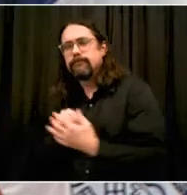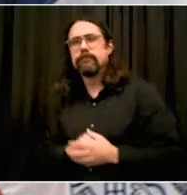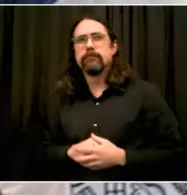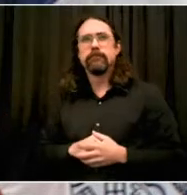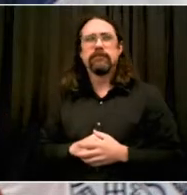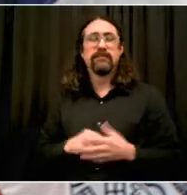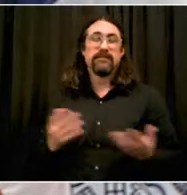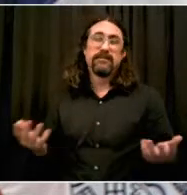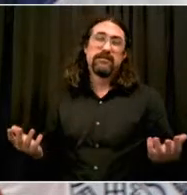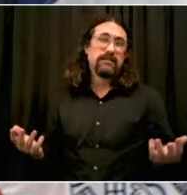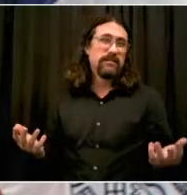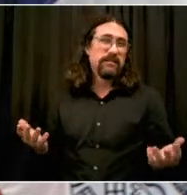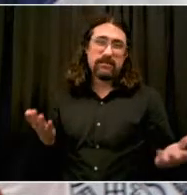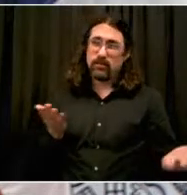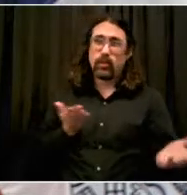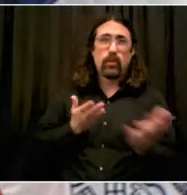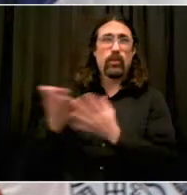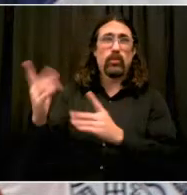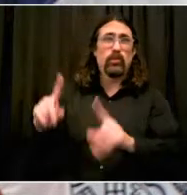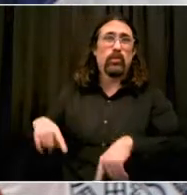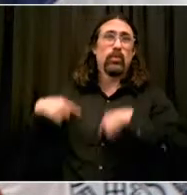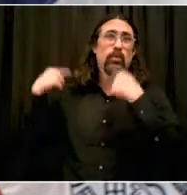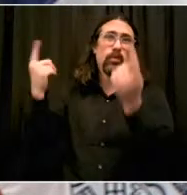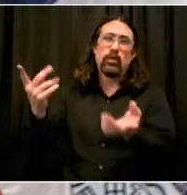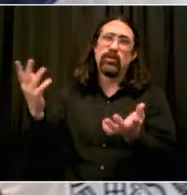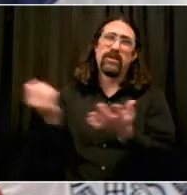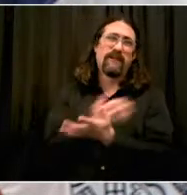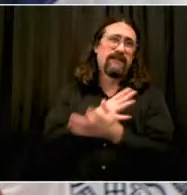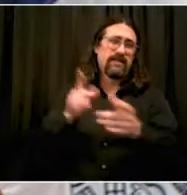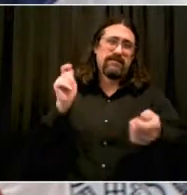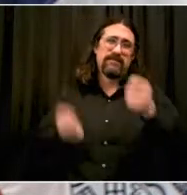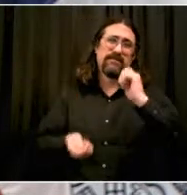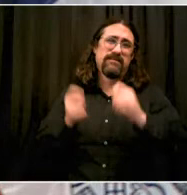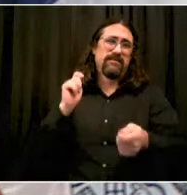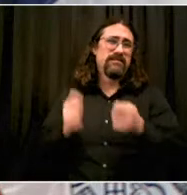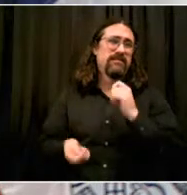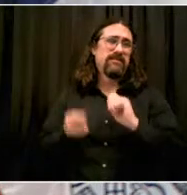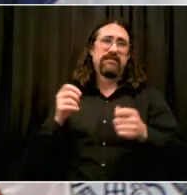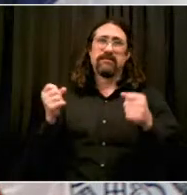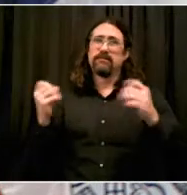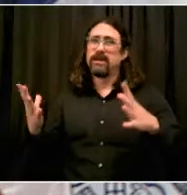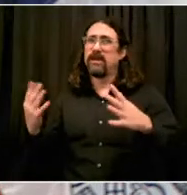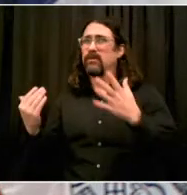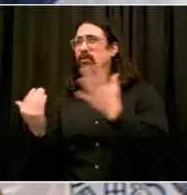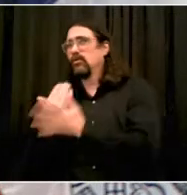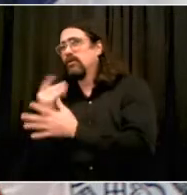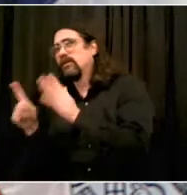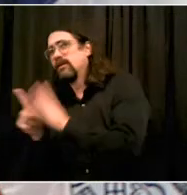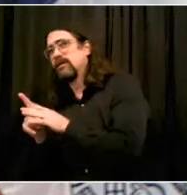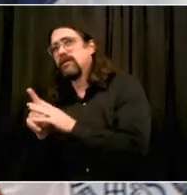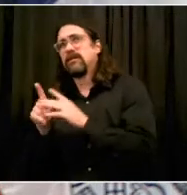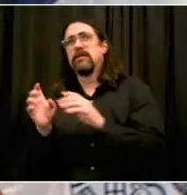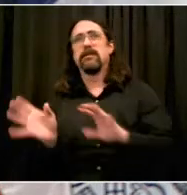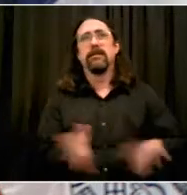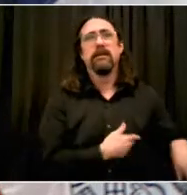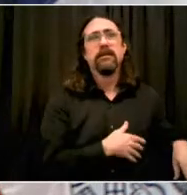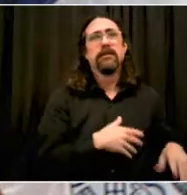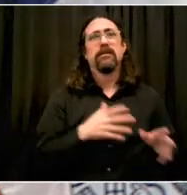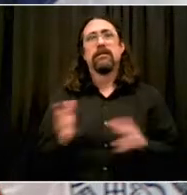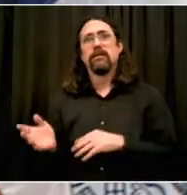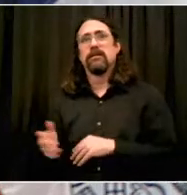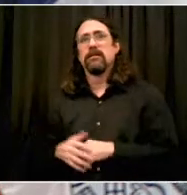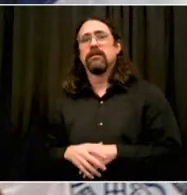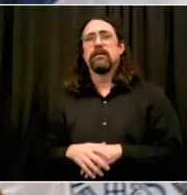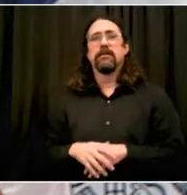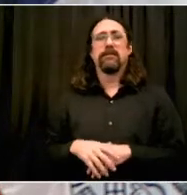stringent system. So these next days, none of us is happy about it, but these next days will be that retooling time to figure